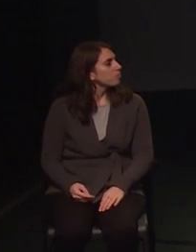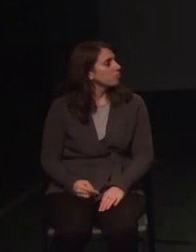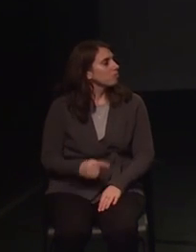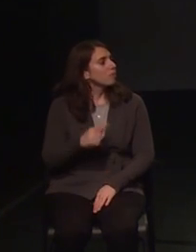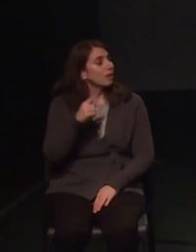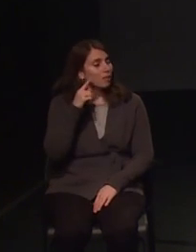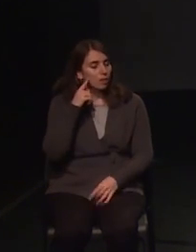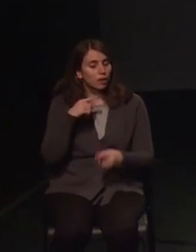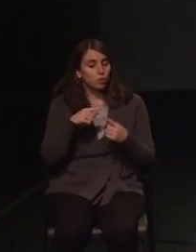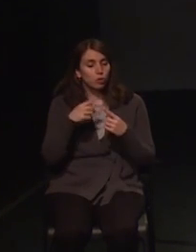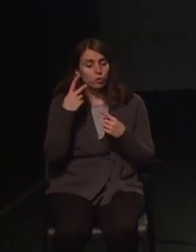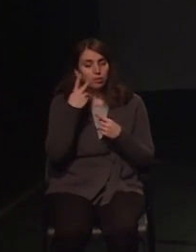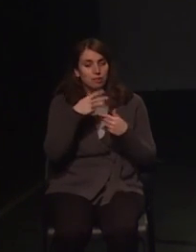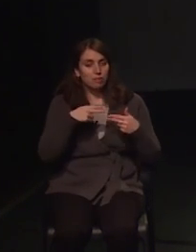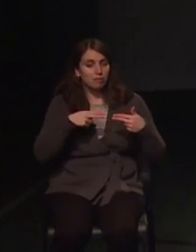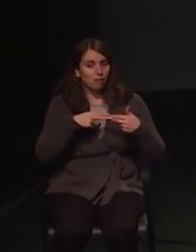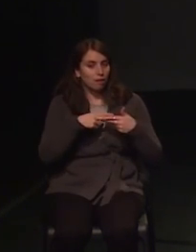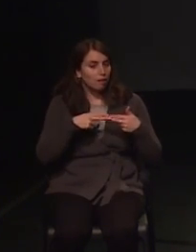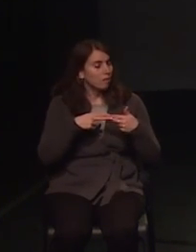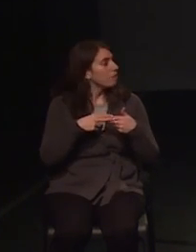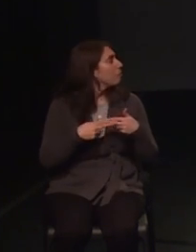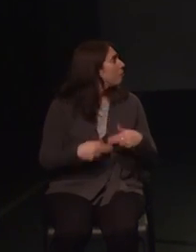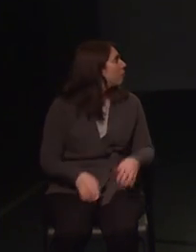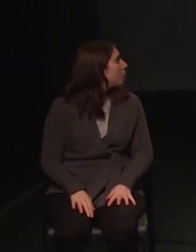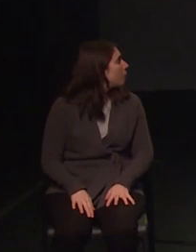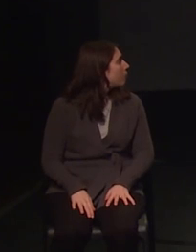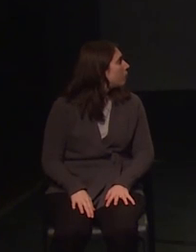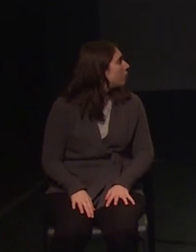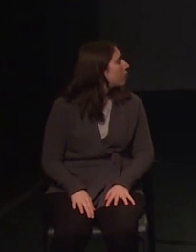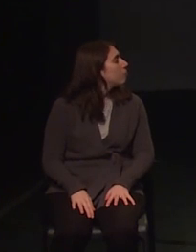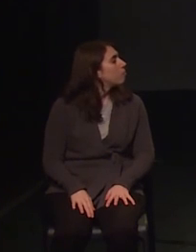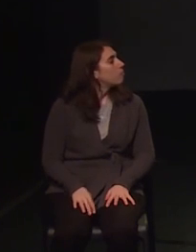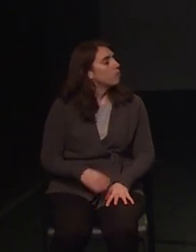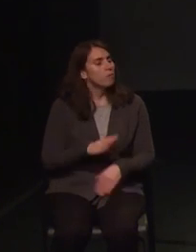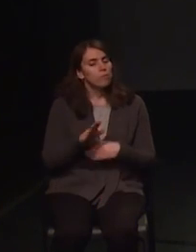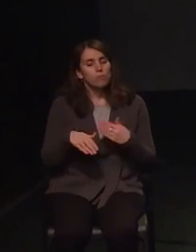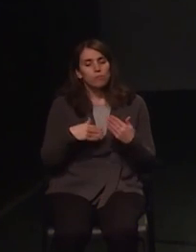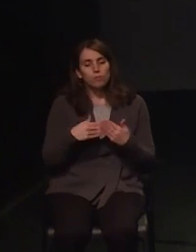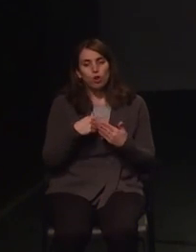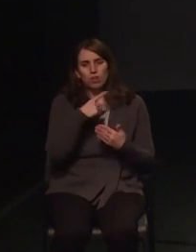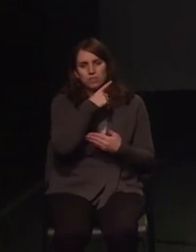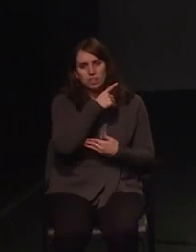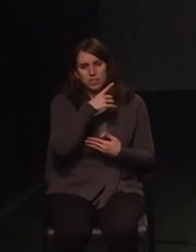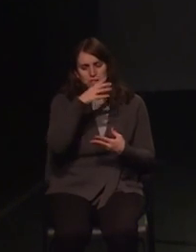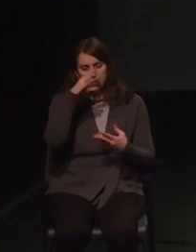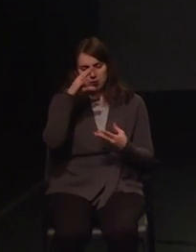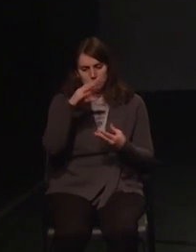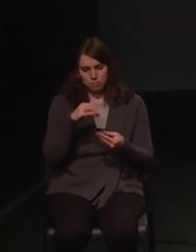the slide here, I should say all of that seems to add up to